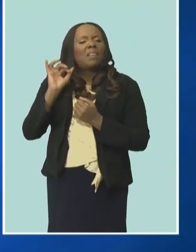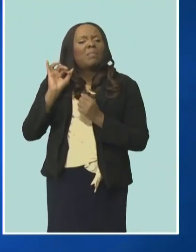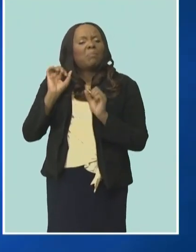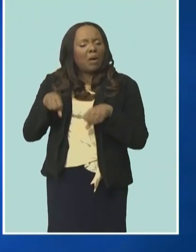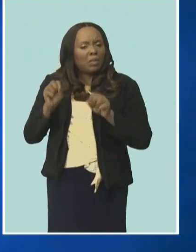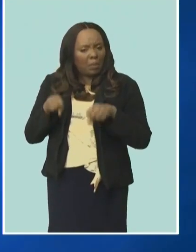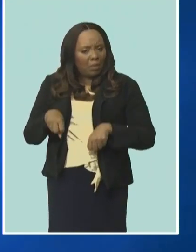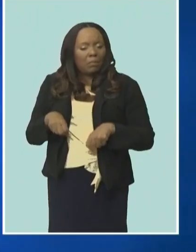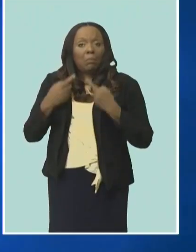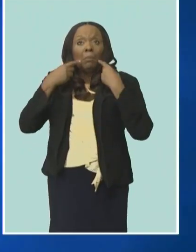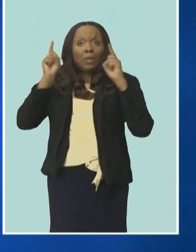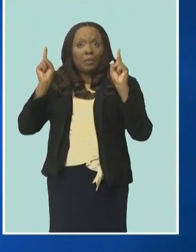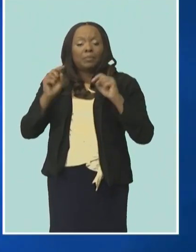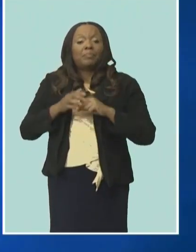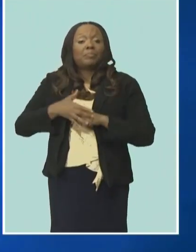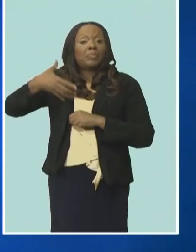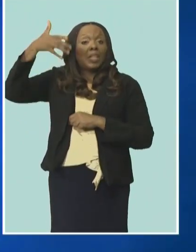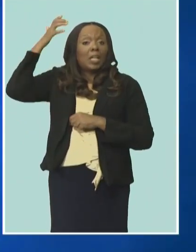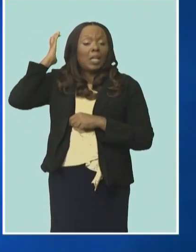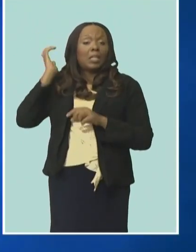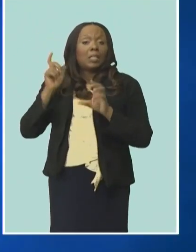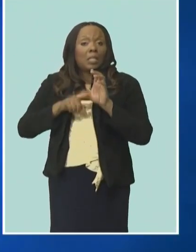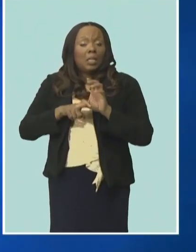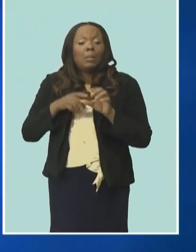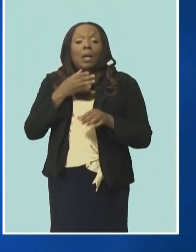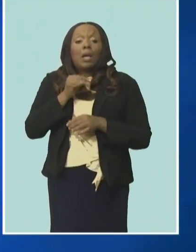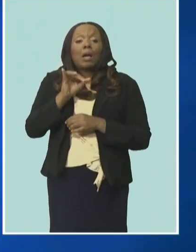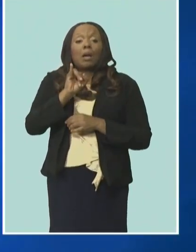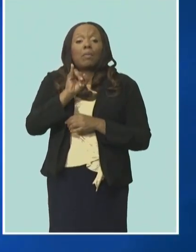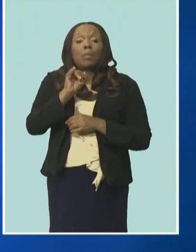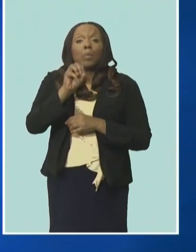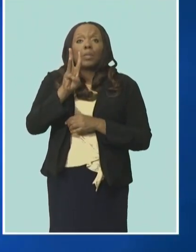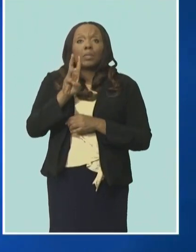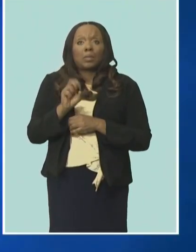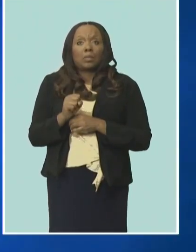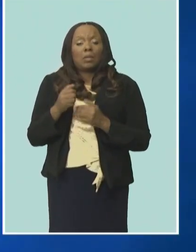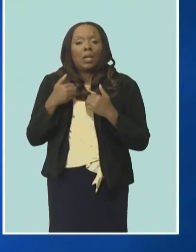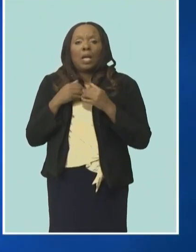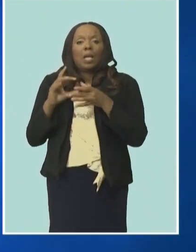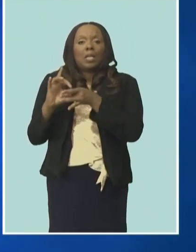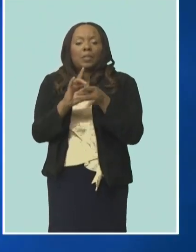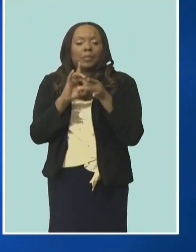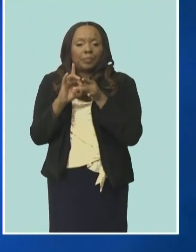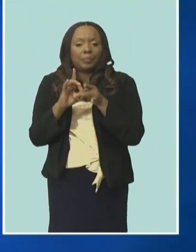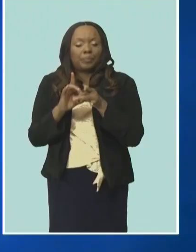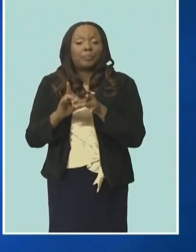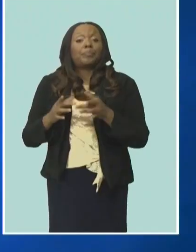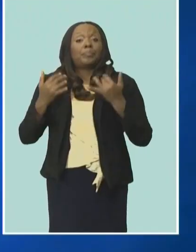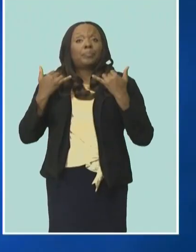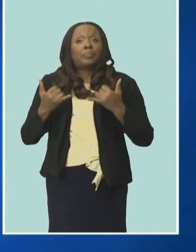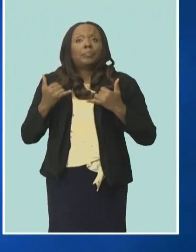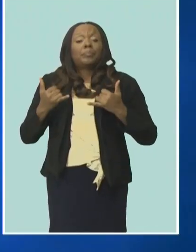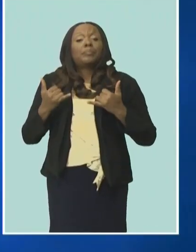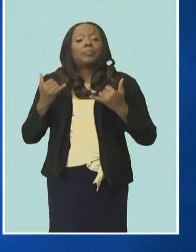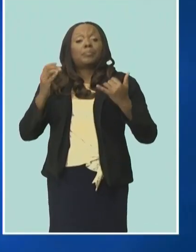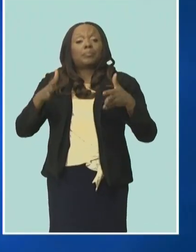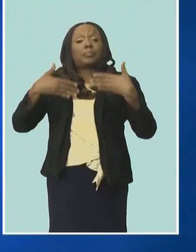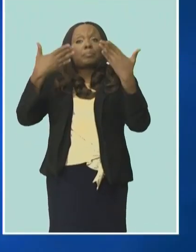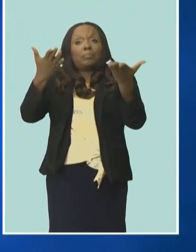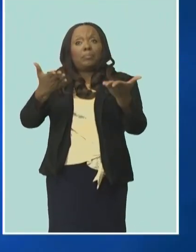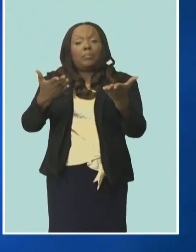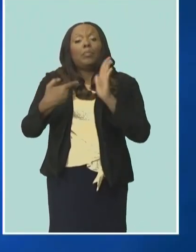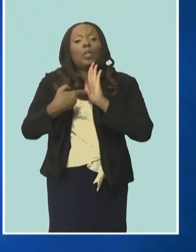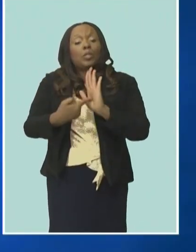Lions Club has a rich legacy with the Irvin Wilson School from its inception, and today's presentation demonstrates our